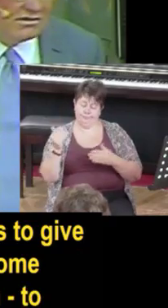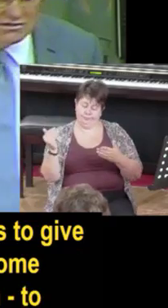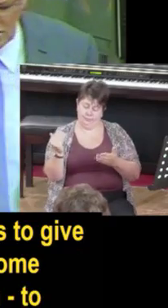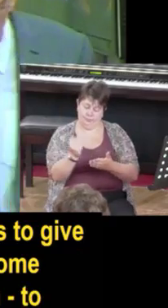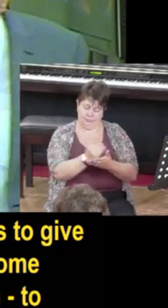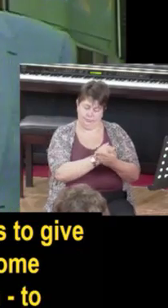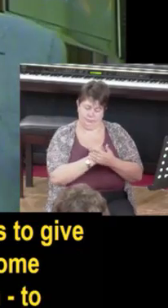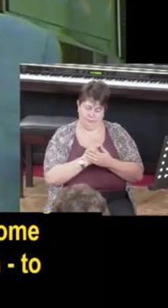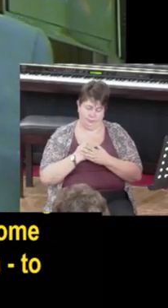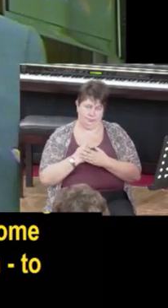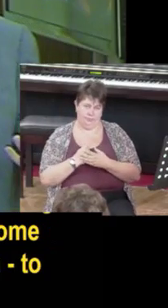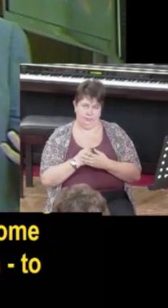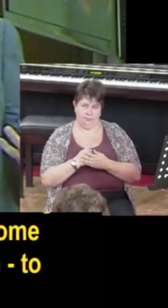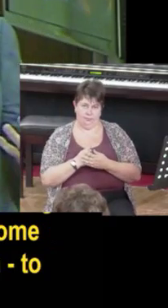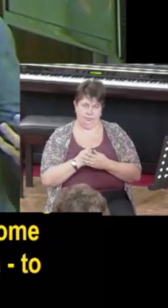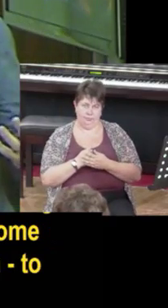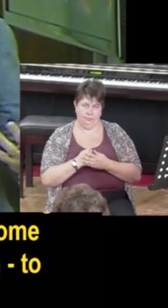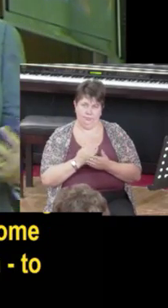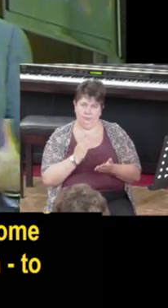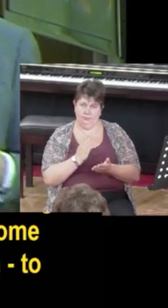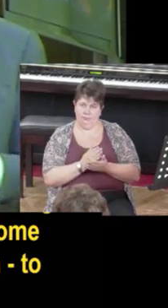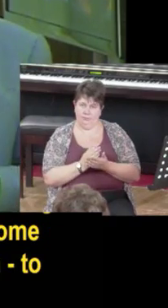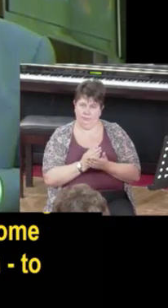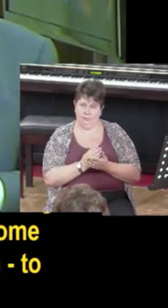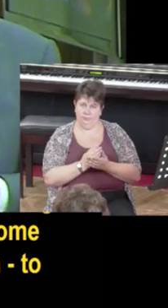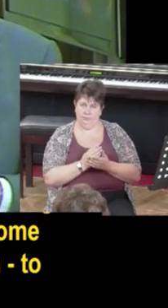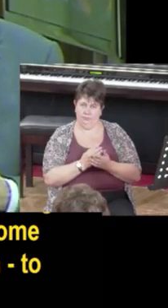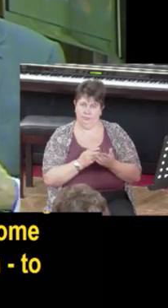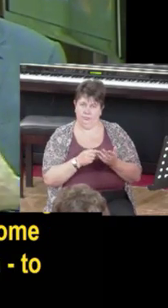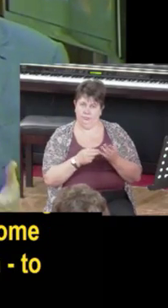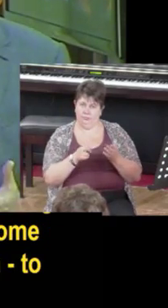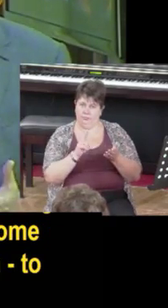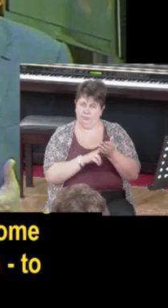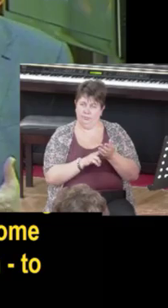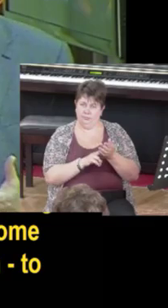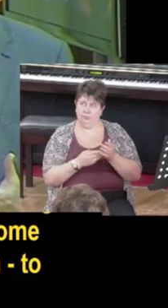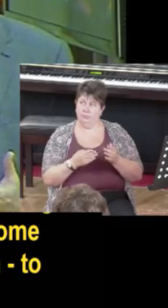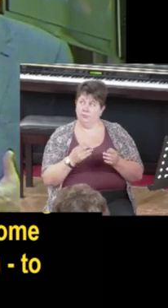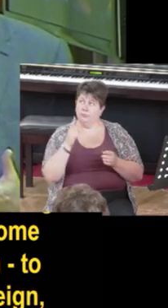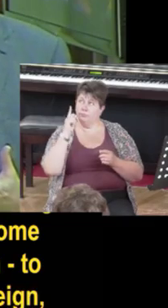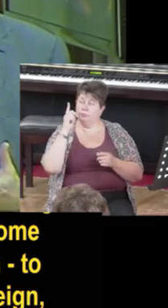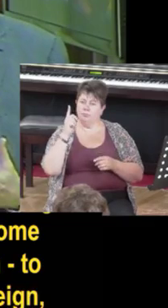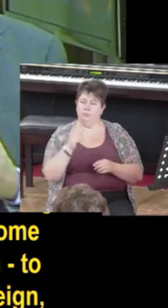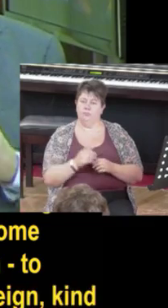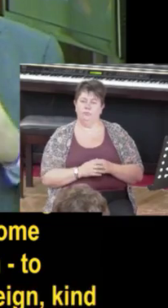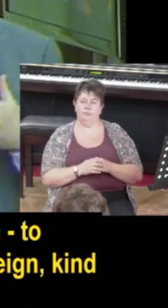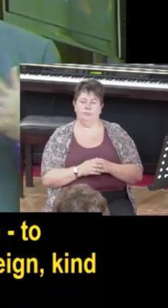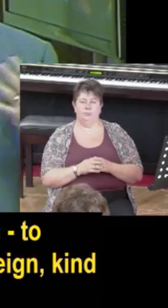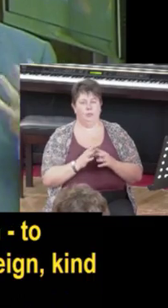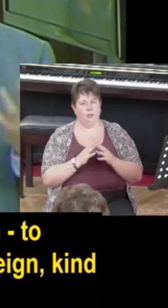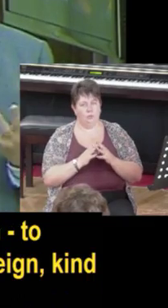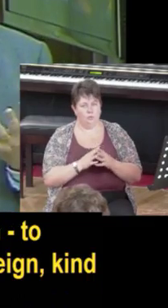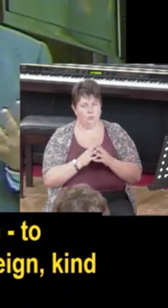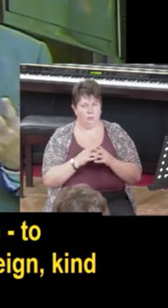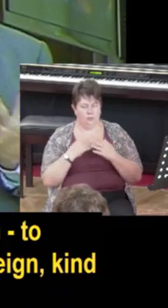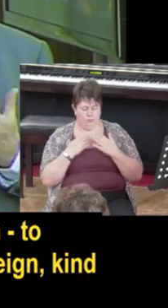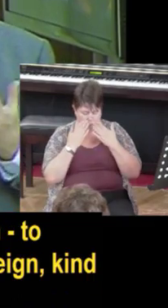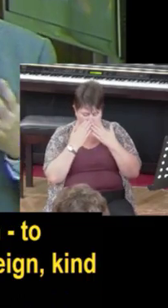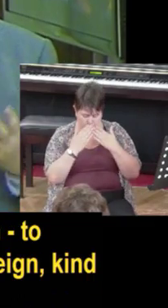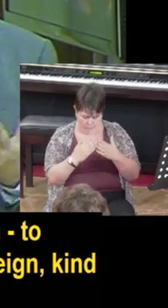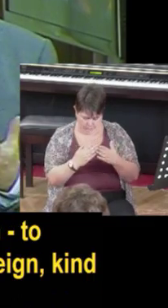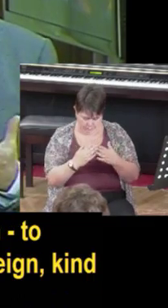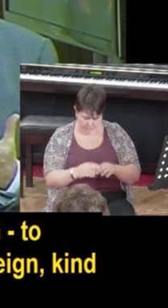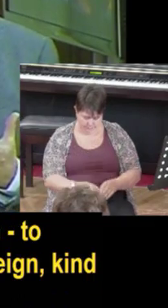savior, but he is also the Son of God. He's worthy of our worship,